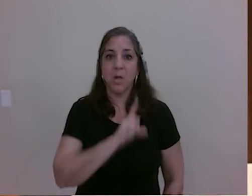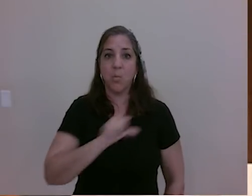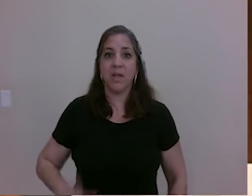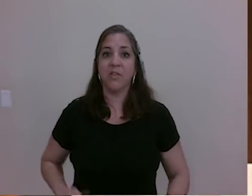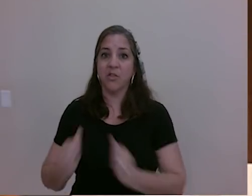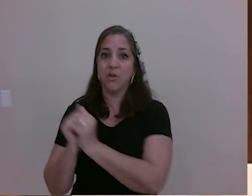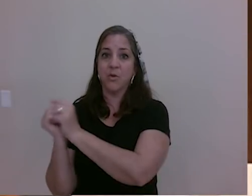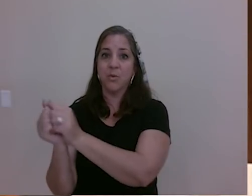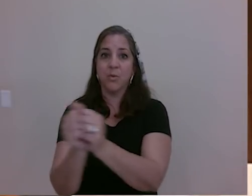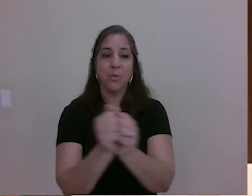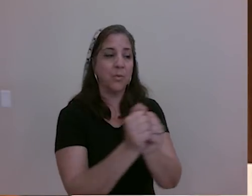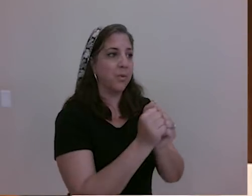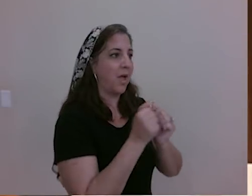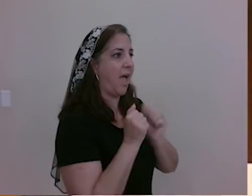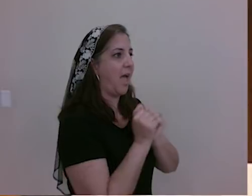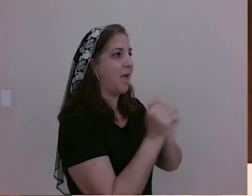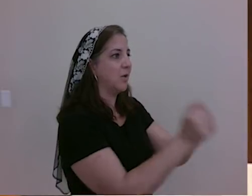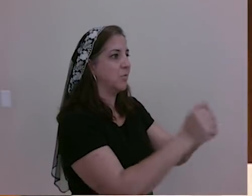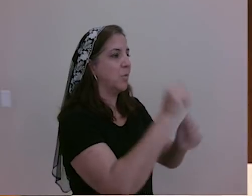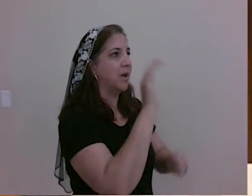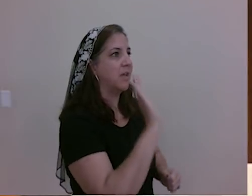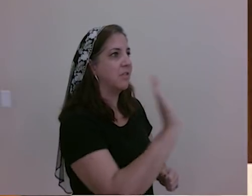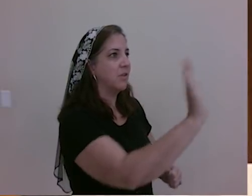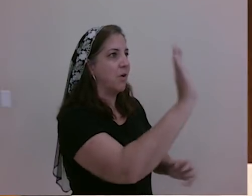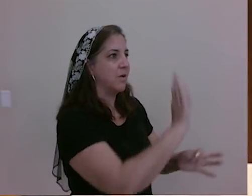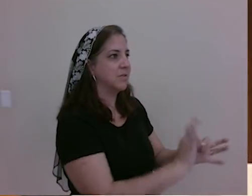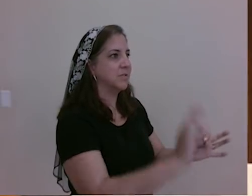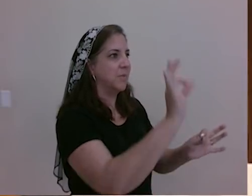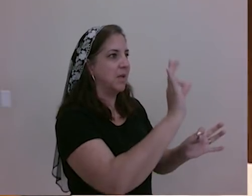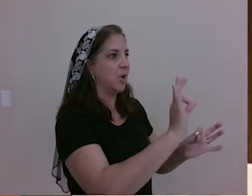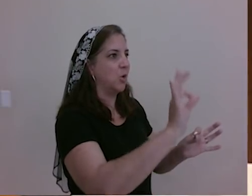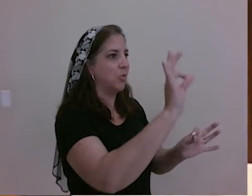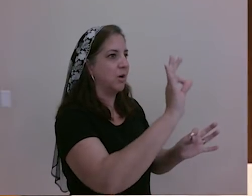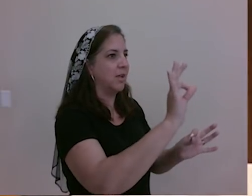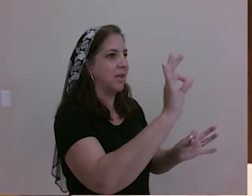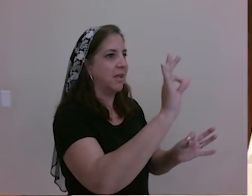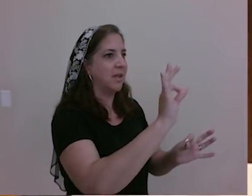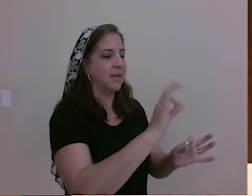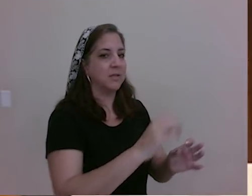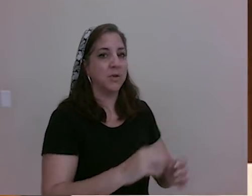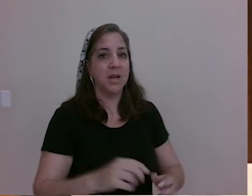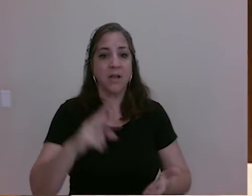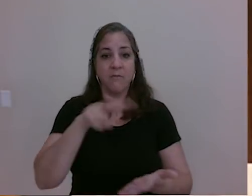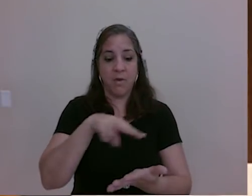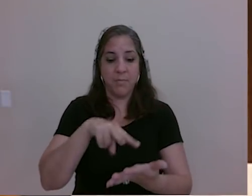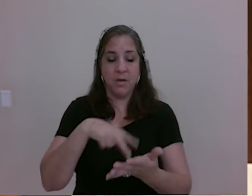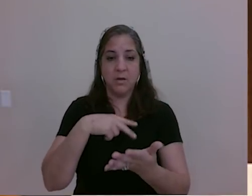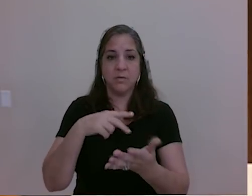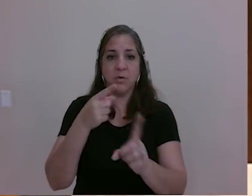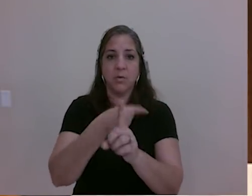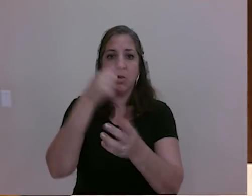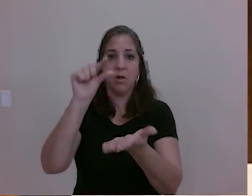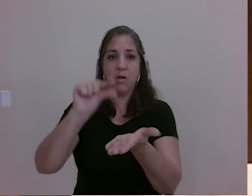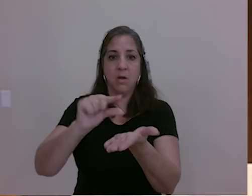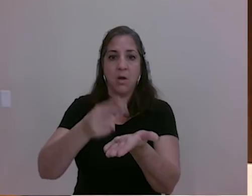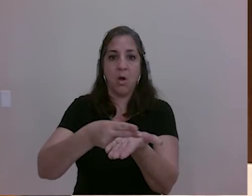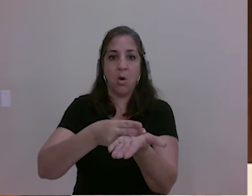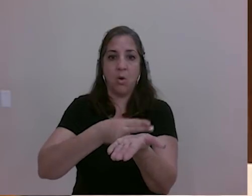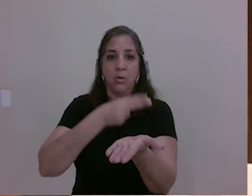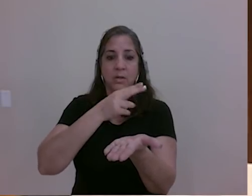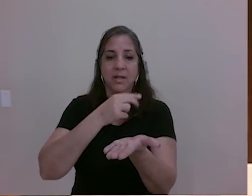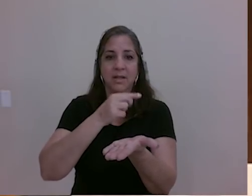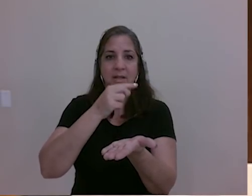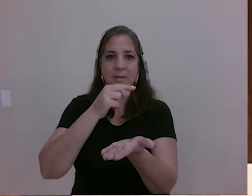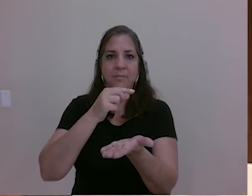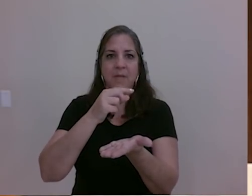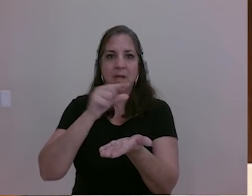Lord be with you. And with your spirit. A reading from the Holy Gospel